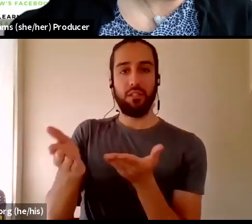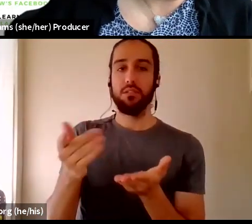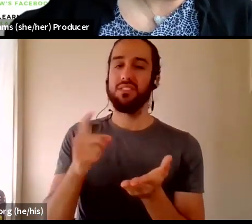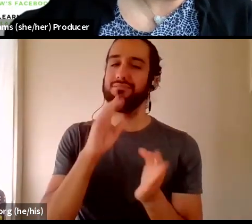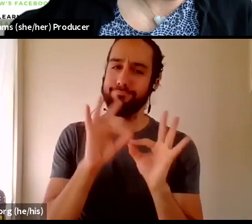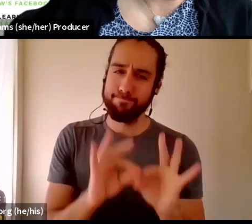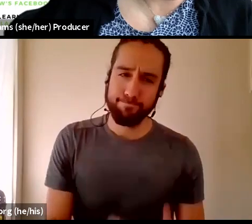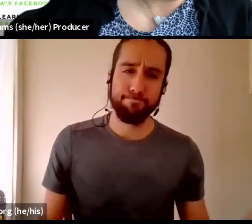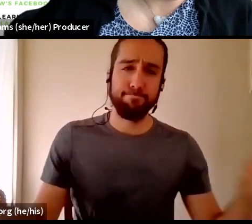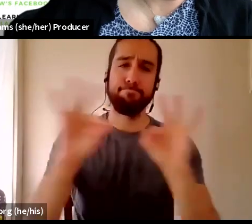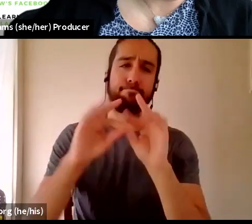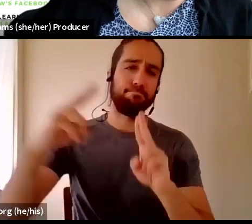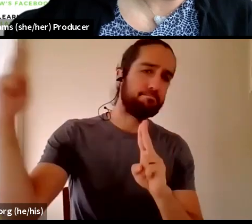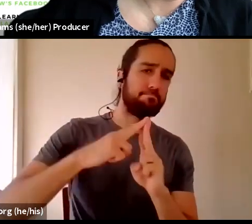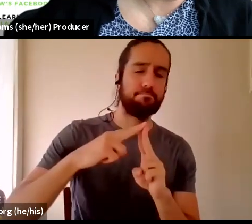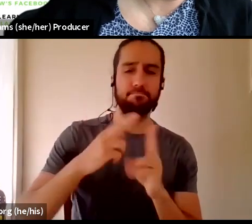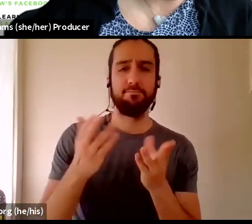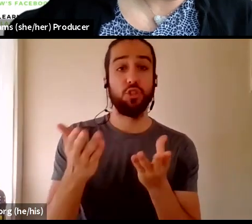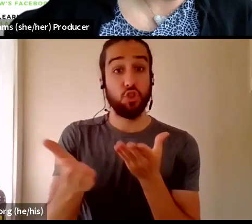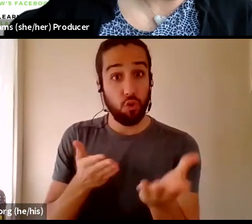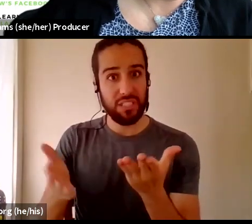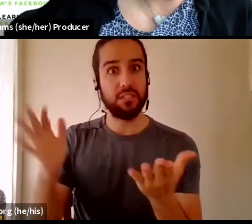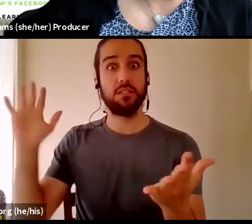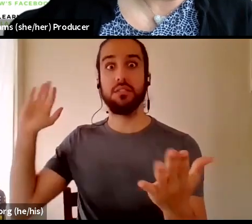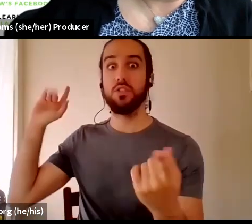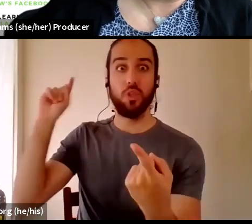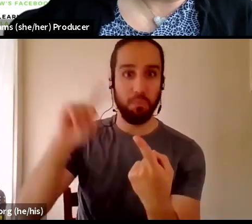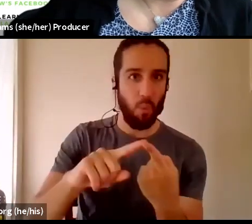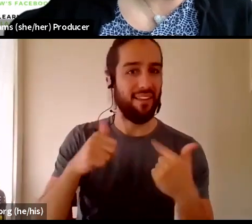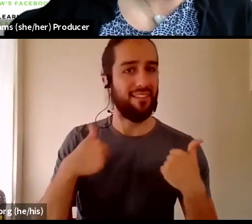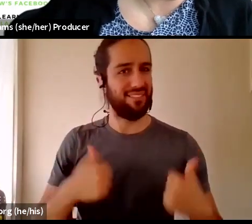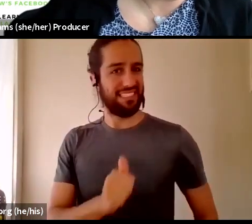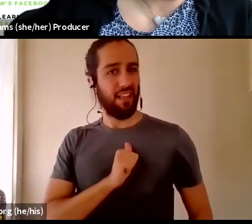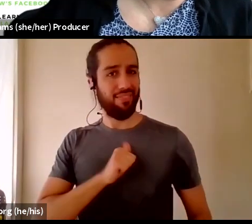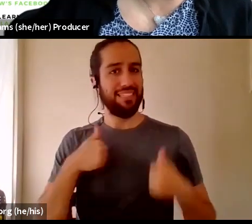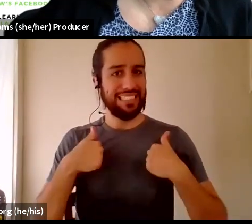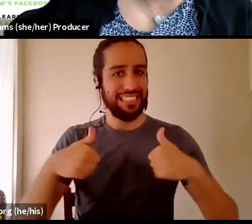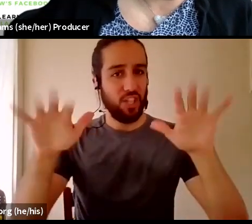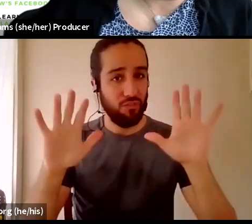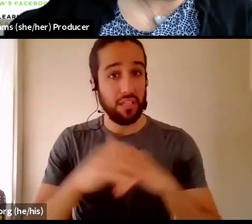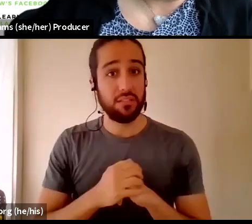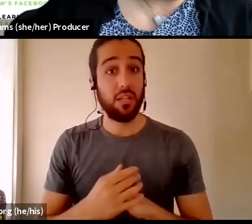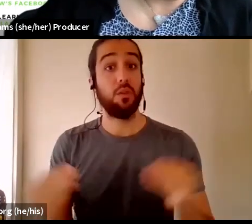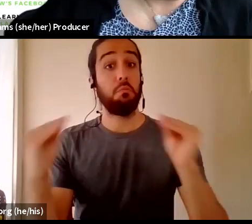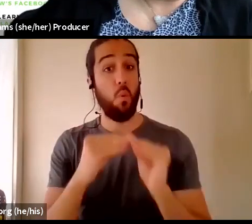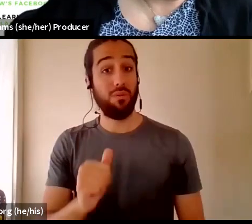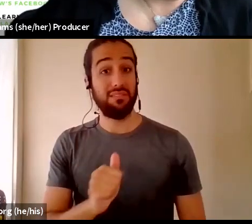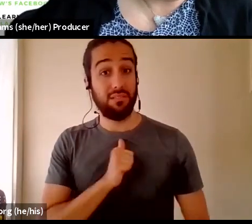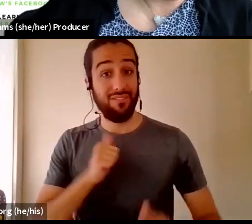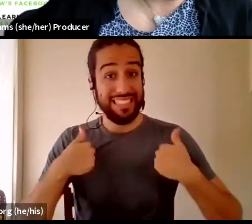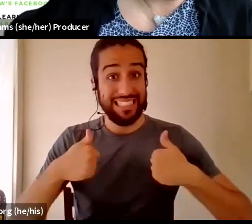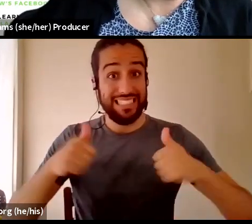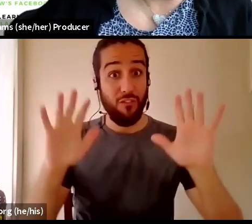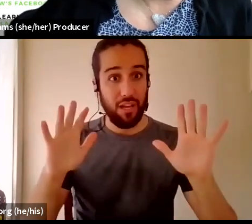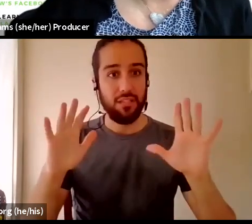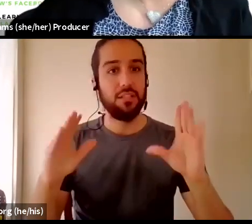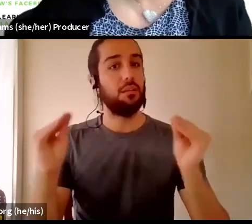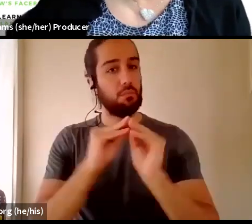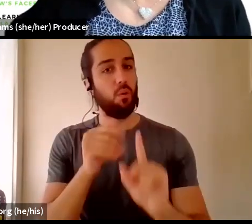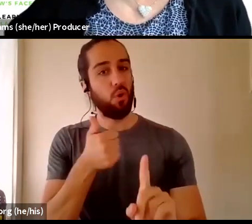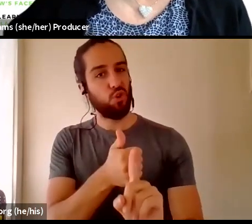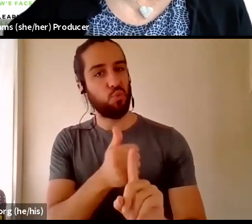point of sacrifice. And the more you sacrifice, the more you are doing the work.